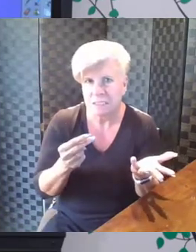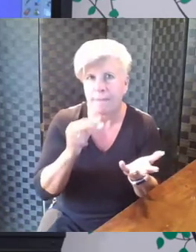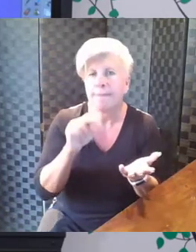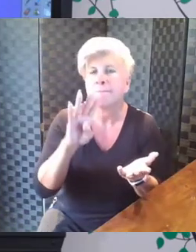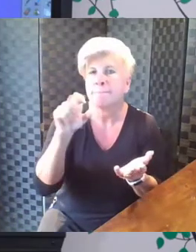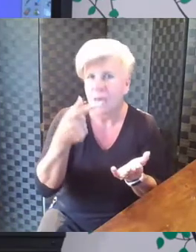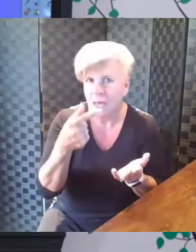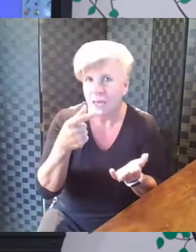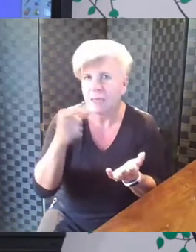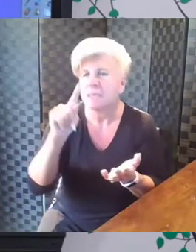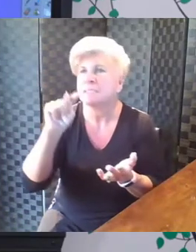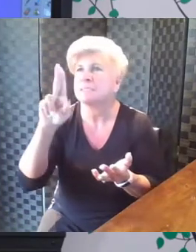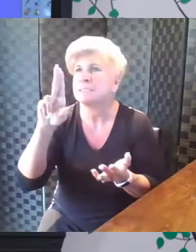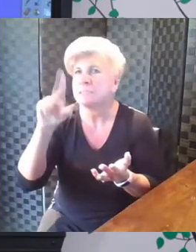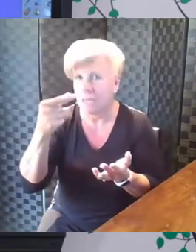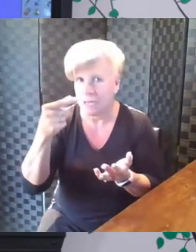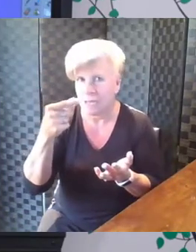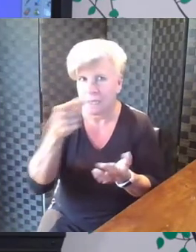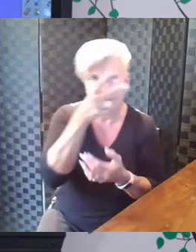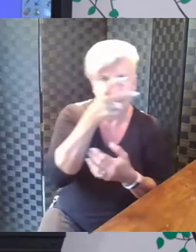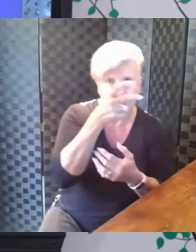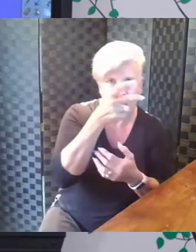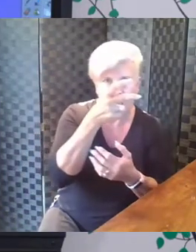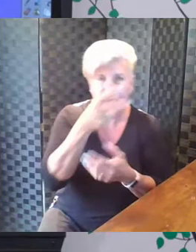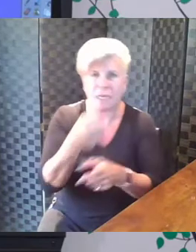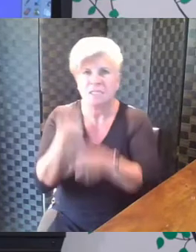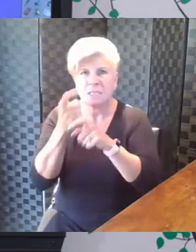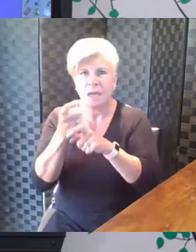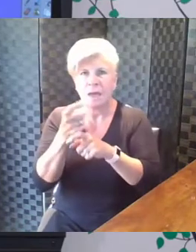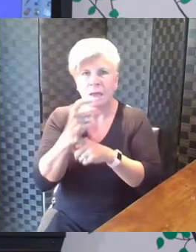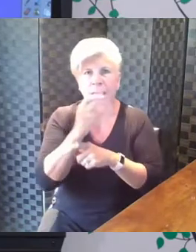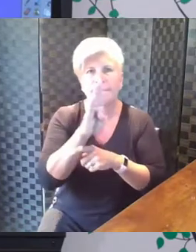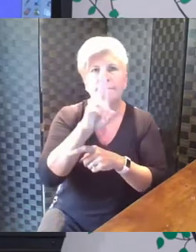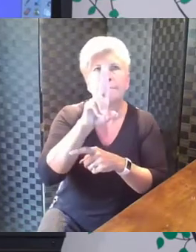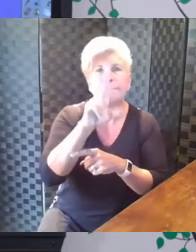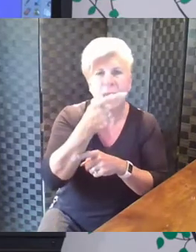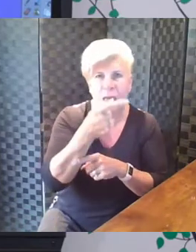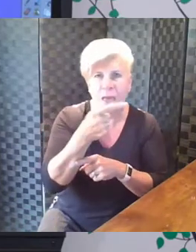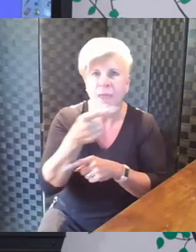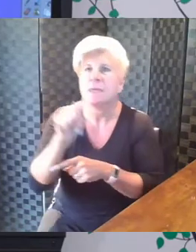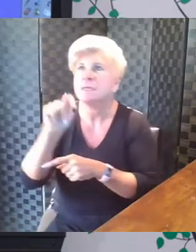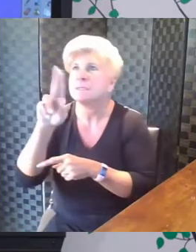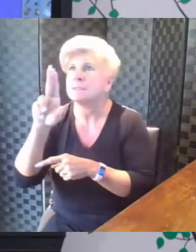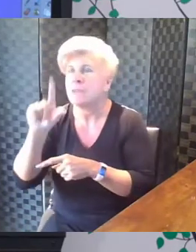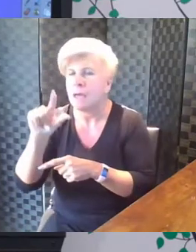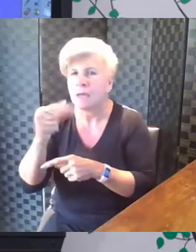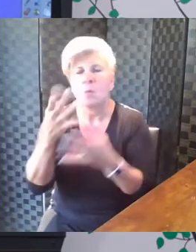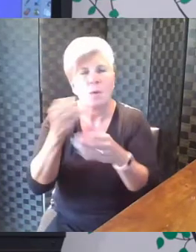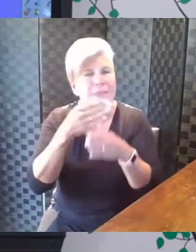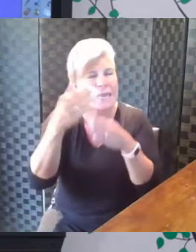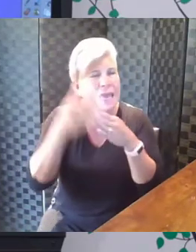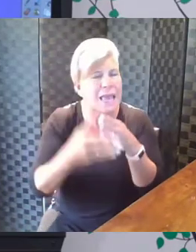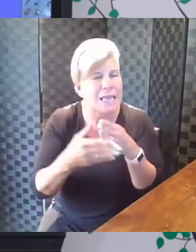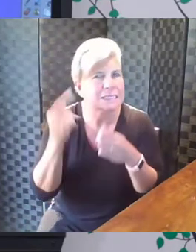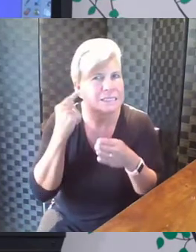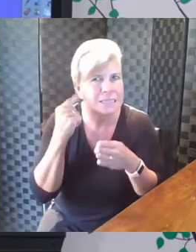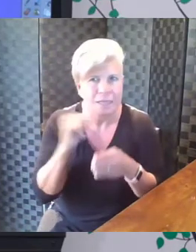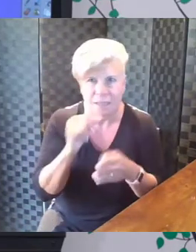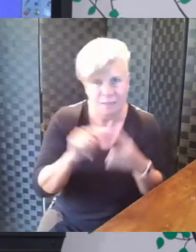Bug and tug. I'm not looking for a word that has the same beginning sound. When I'm looking for rhymes, I'm listening to the ending.